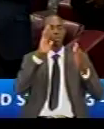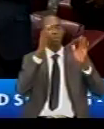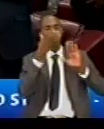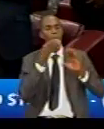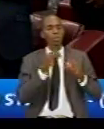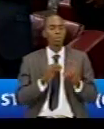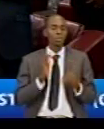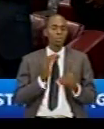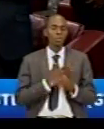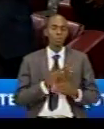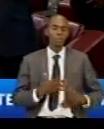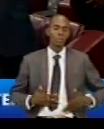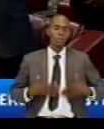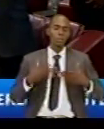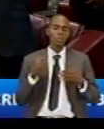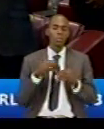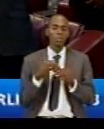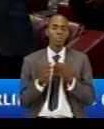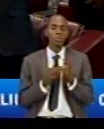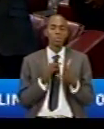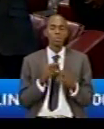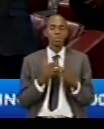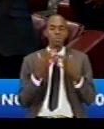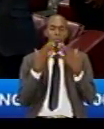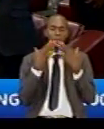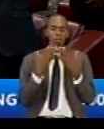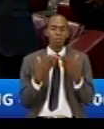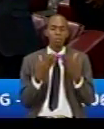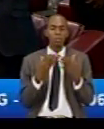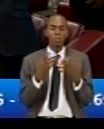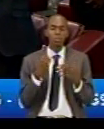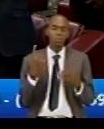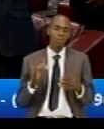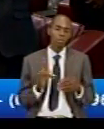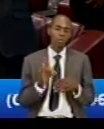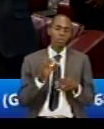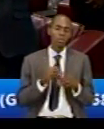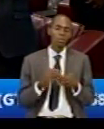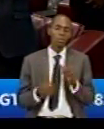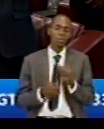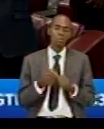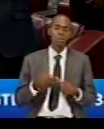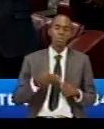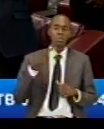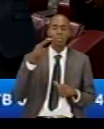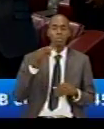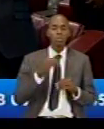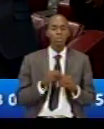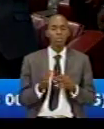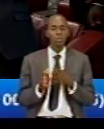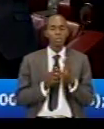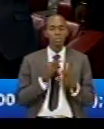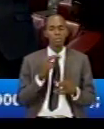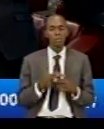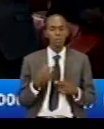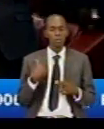Jesus' name. Thank you, Eternal in the highest. Jesus' name we pray.